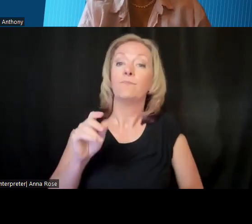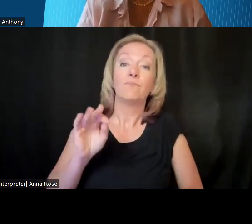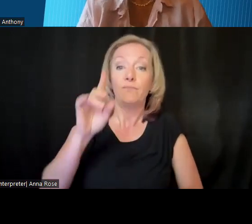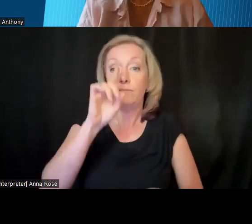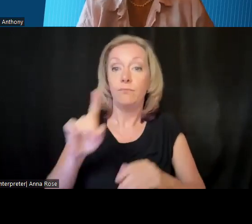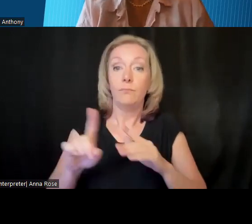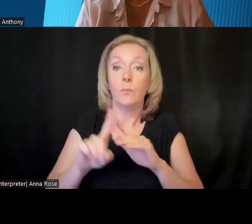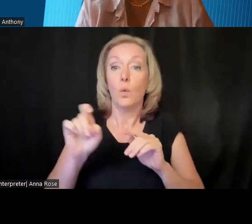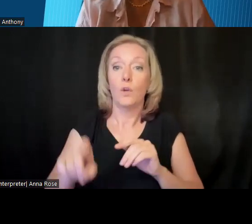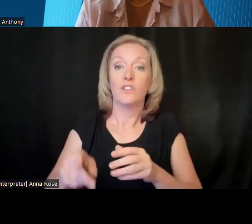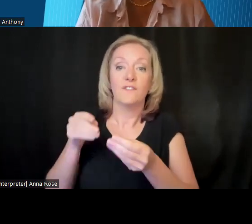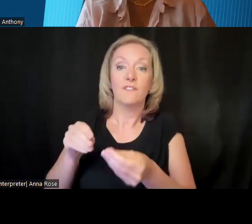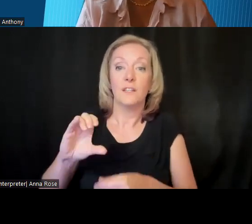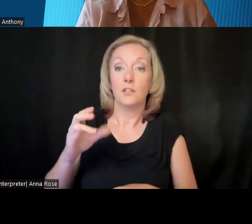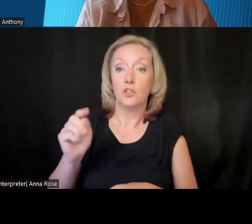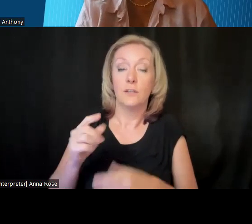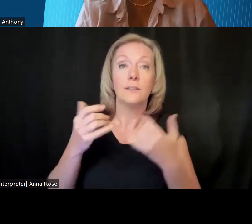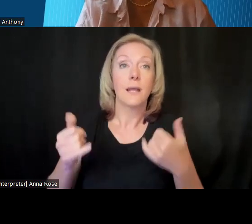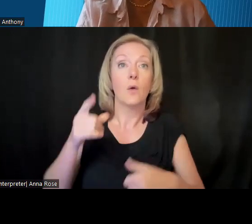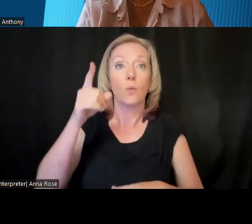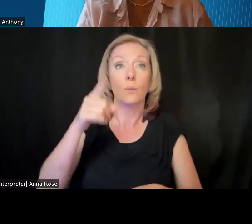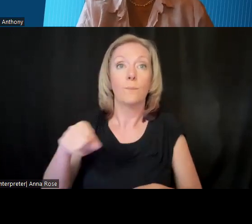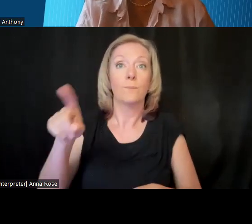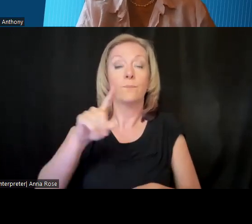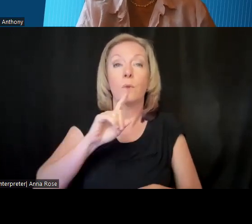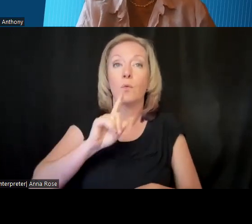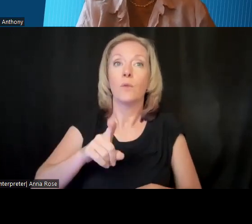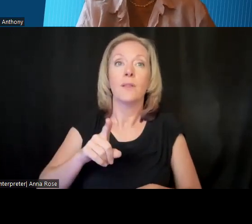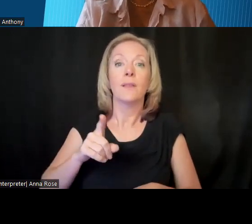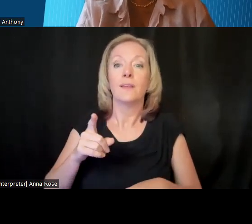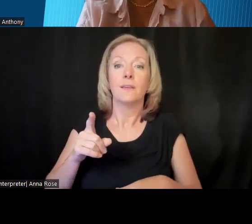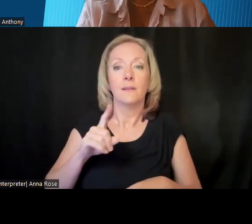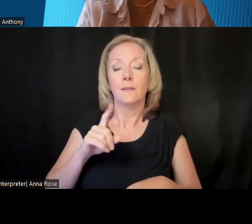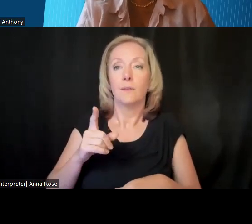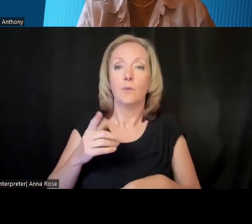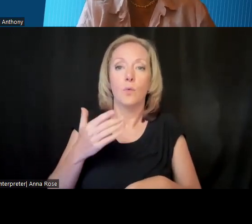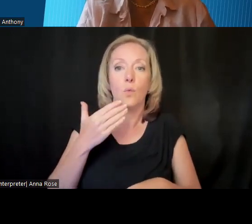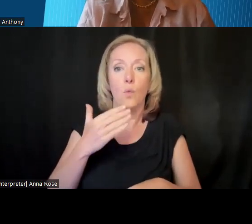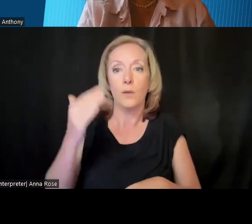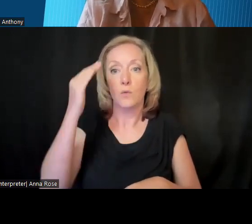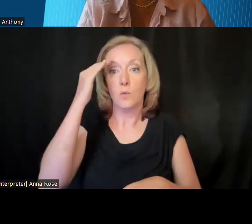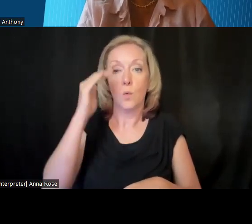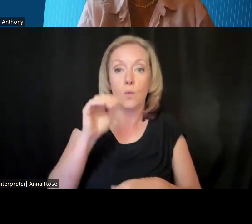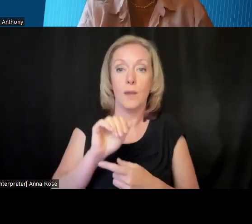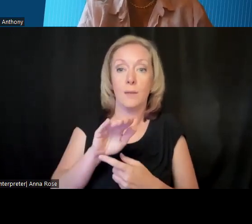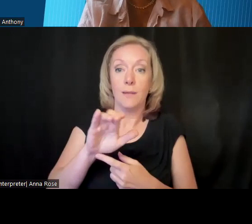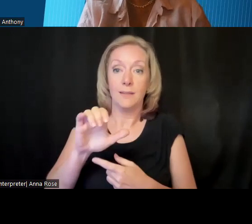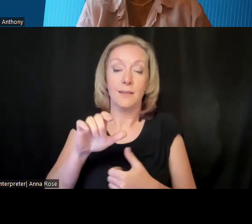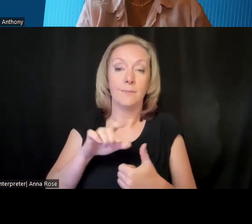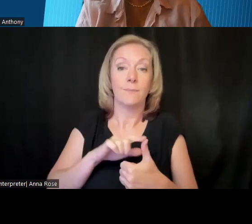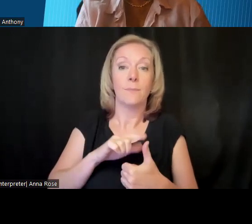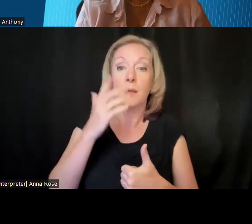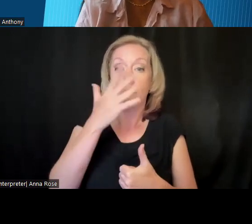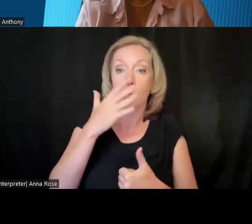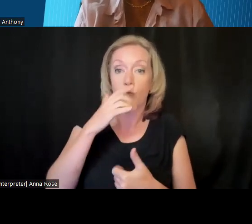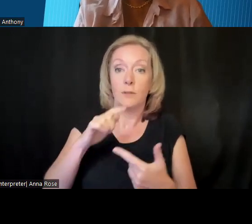in. So now we have these classic things called ABC, and ABC stands for appearance, behaviors, and complaints.